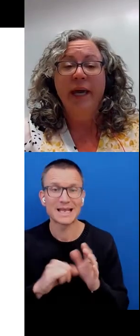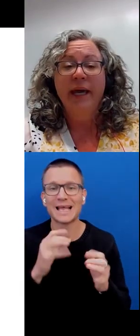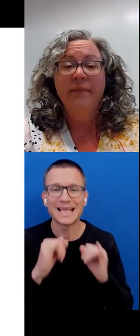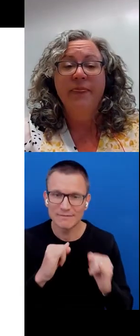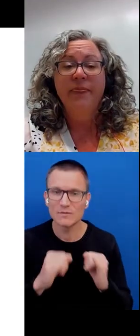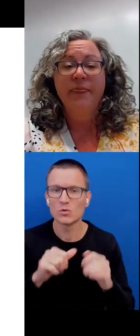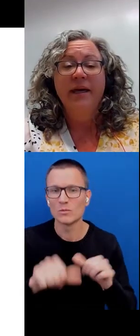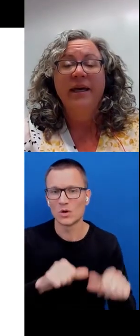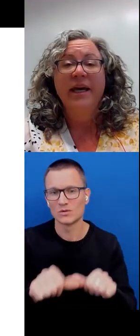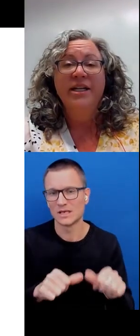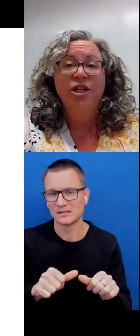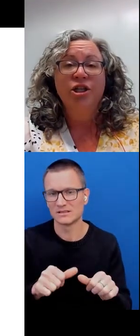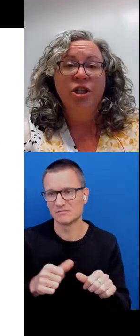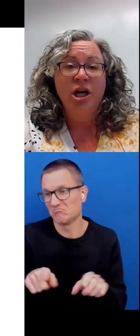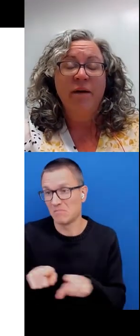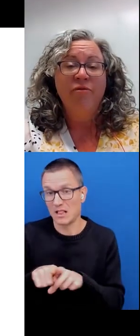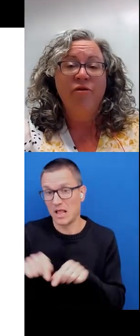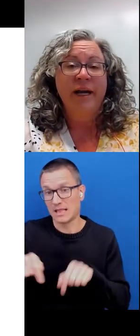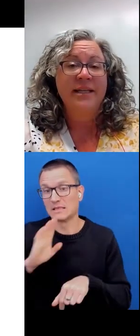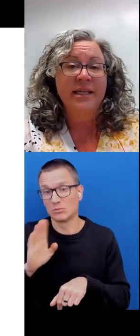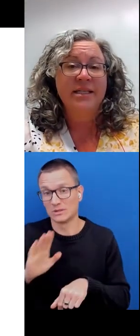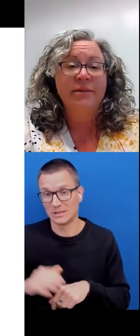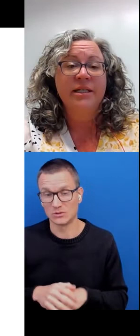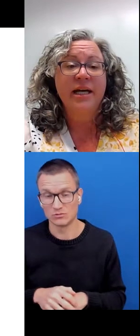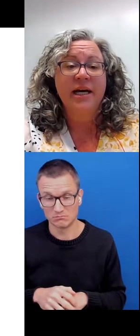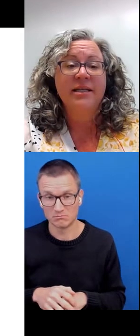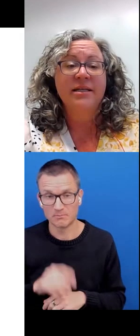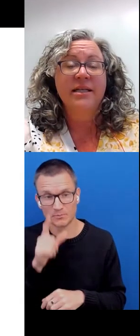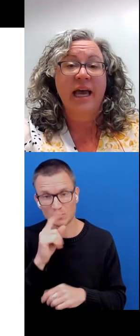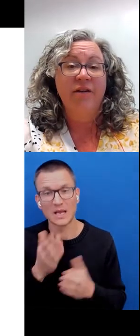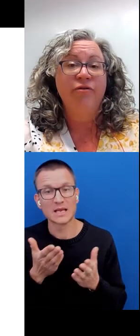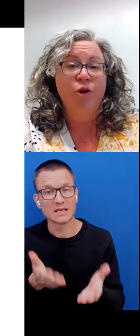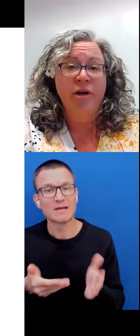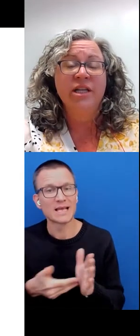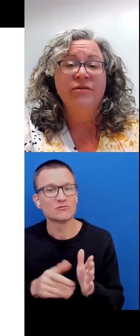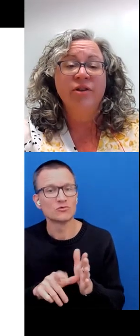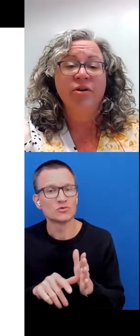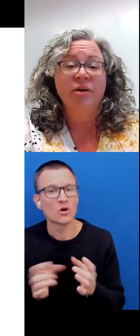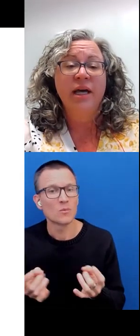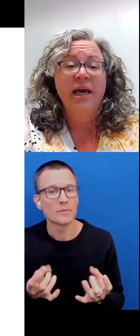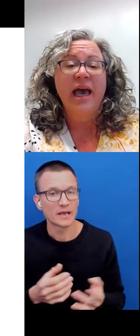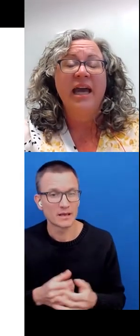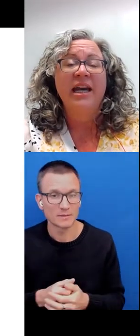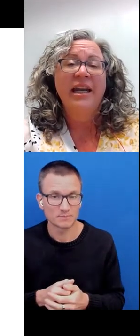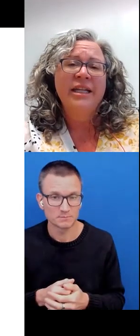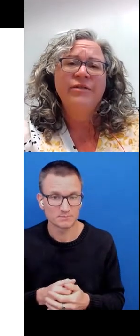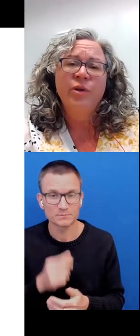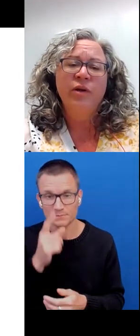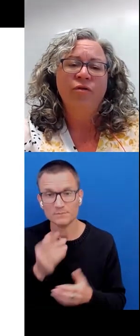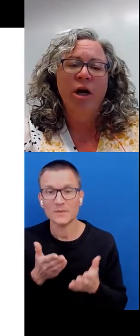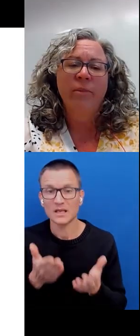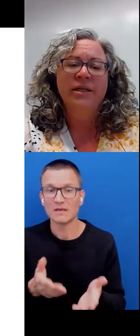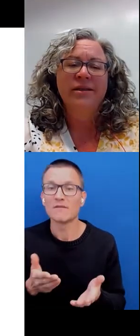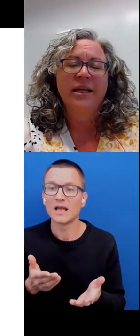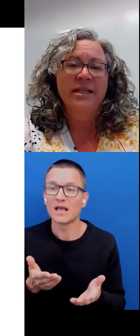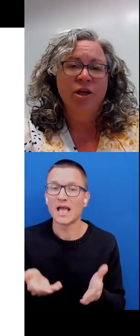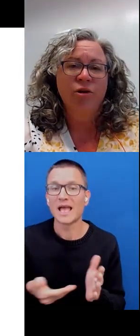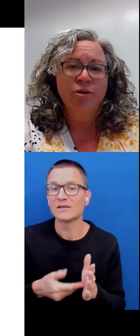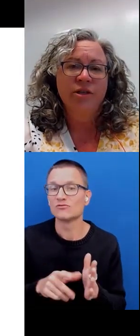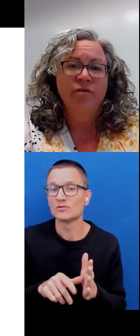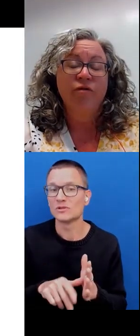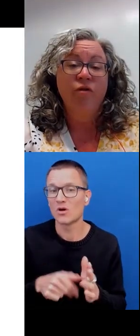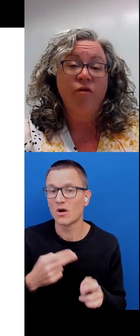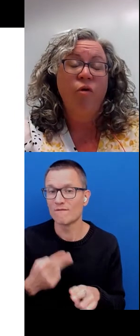you prepare, additional time for any assessment tasks and for your interview, and an interview environment that